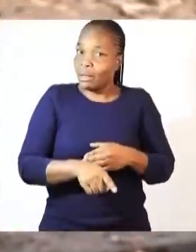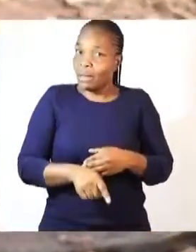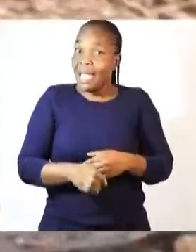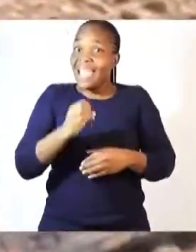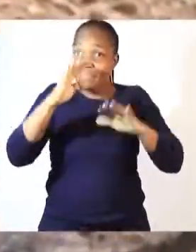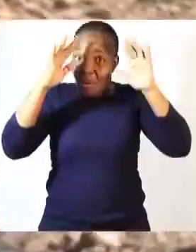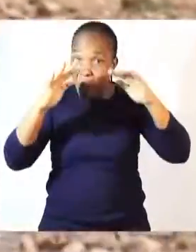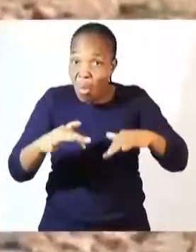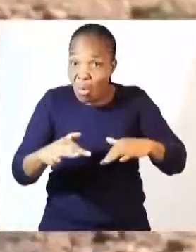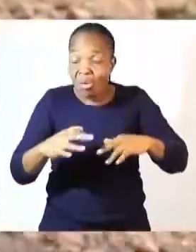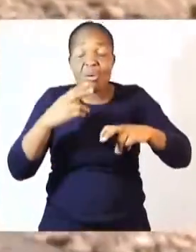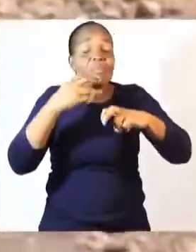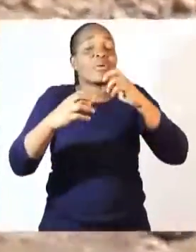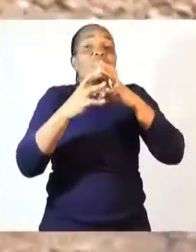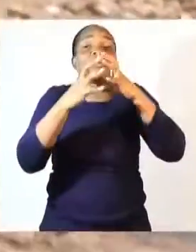the rain.